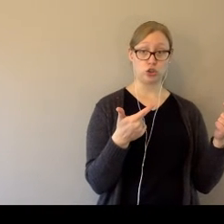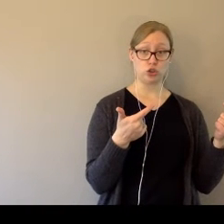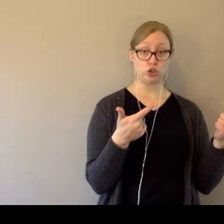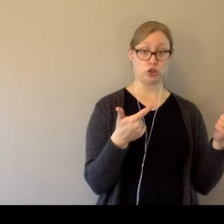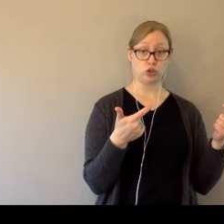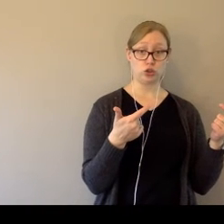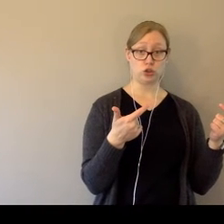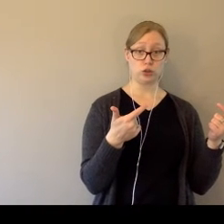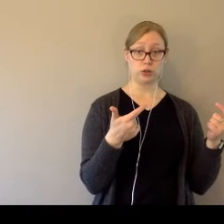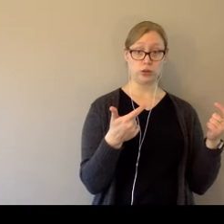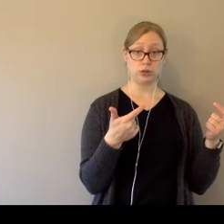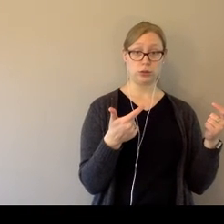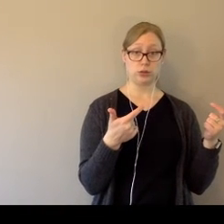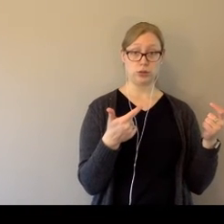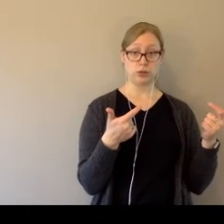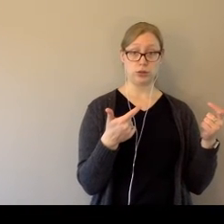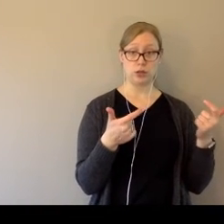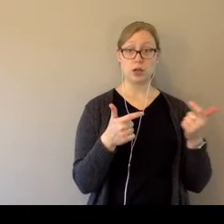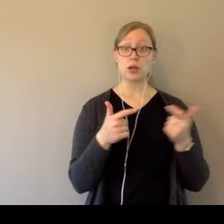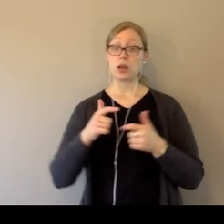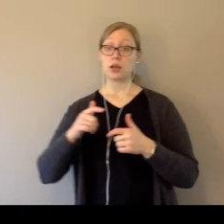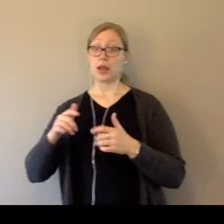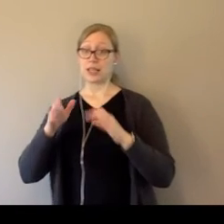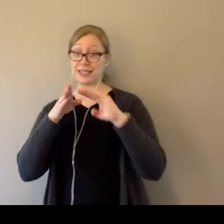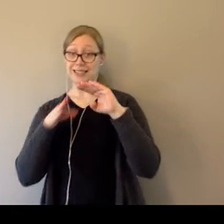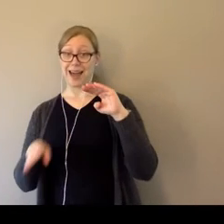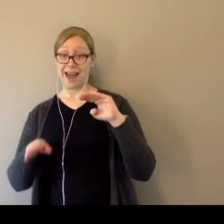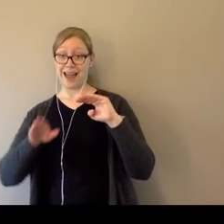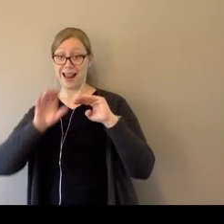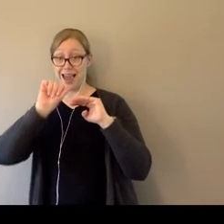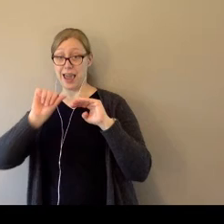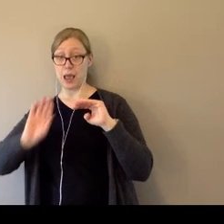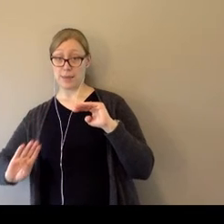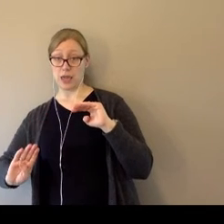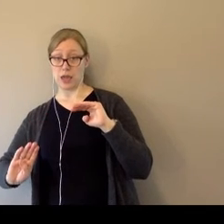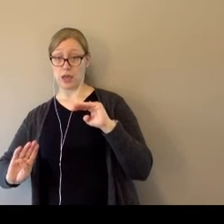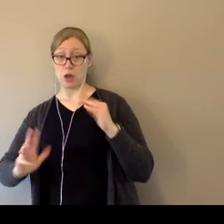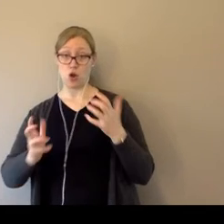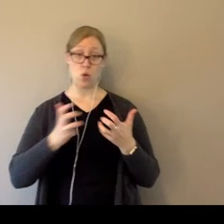AB corresponds to DE. So AB has a length of 3,